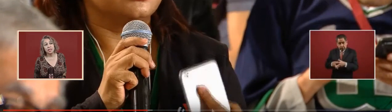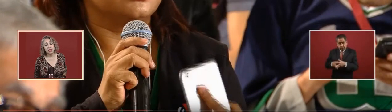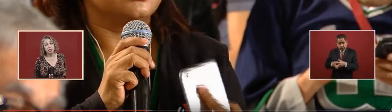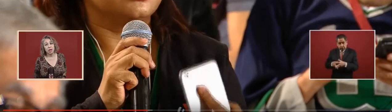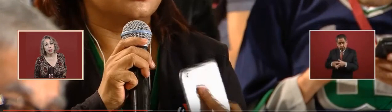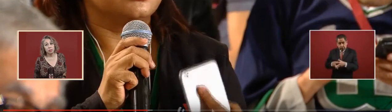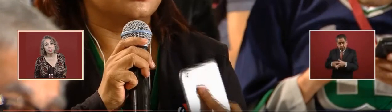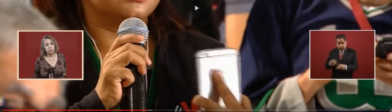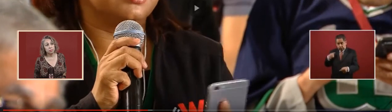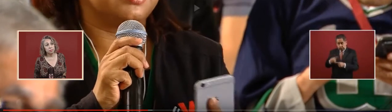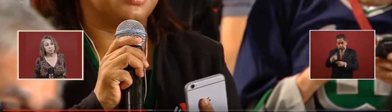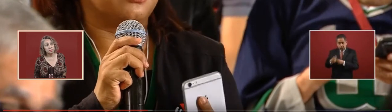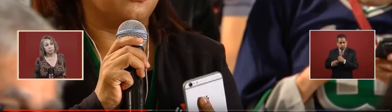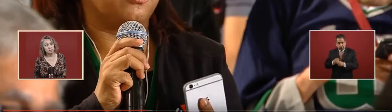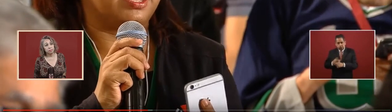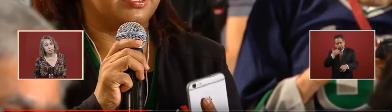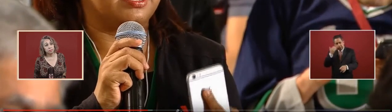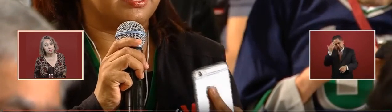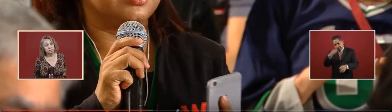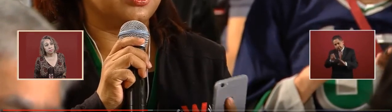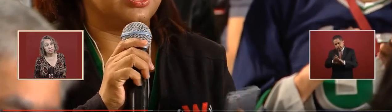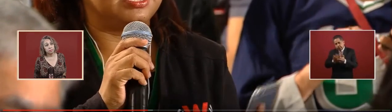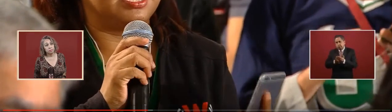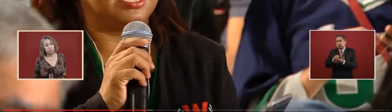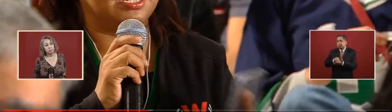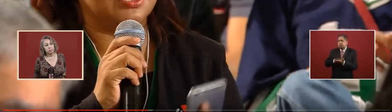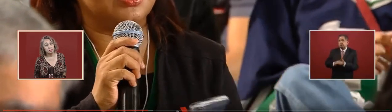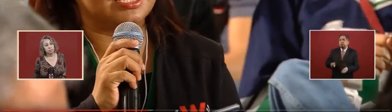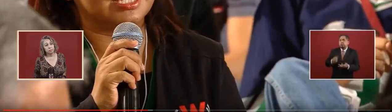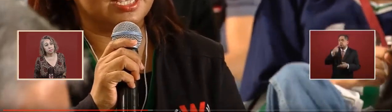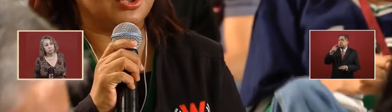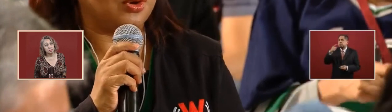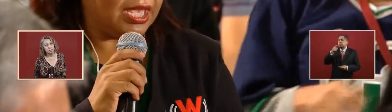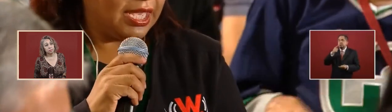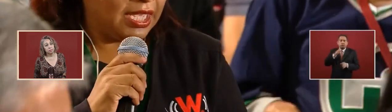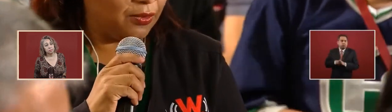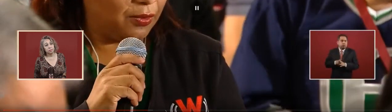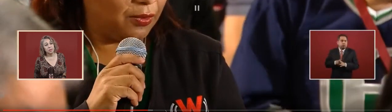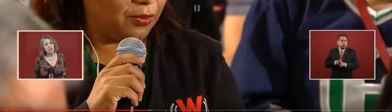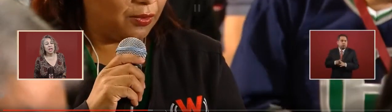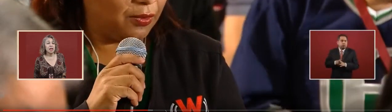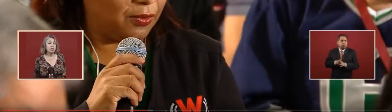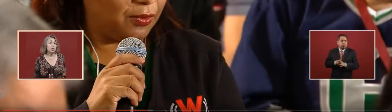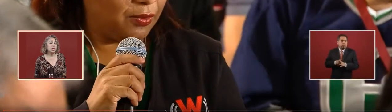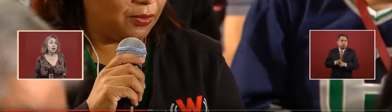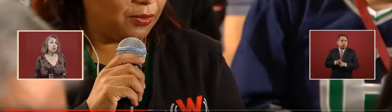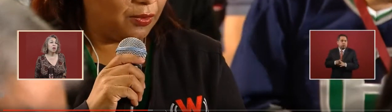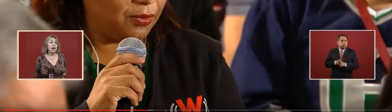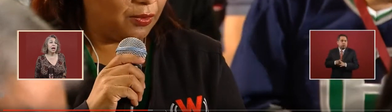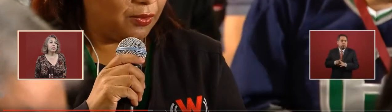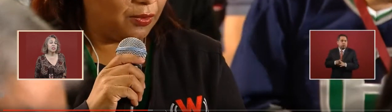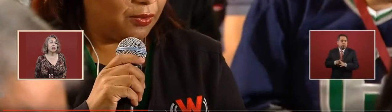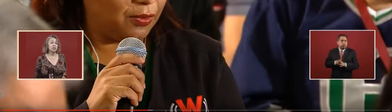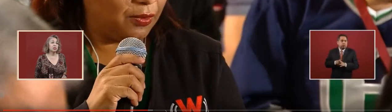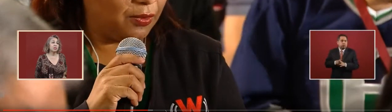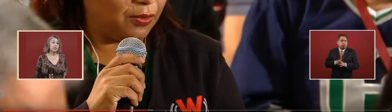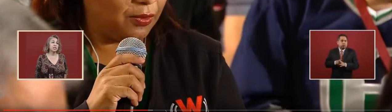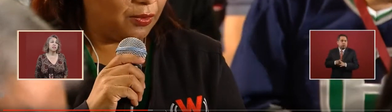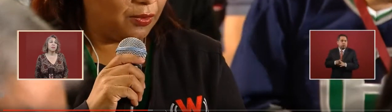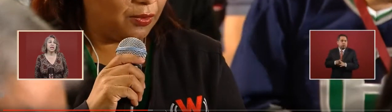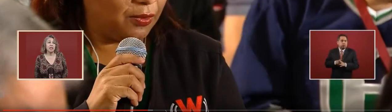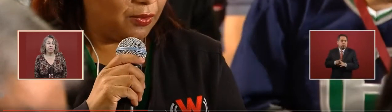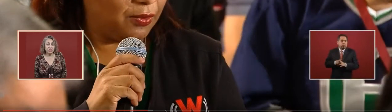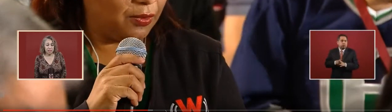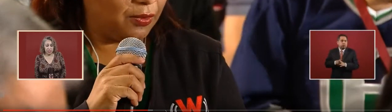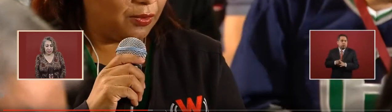In this year alone. Quisiera saber cómo va el registro desde el inicio del sexenio. Y bueno, and I want to know how it's gone so far since